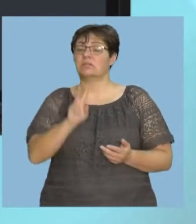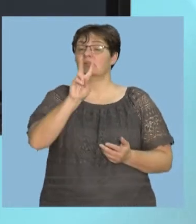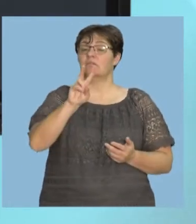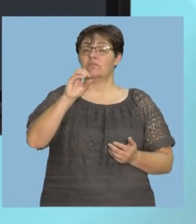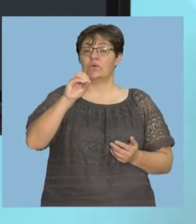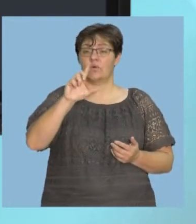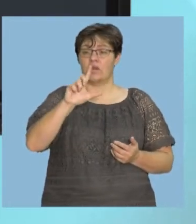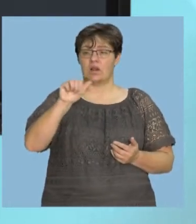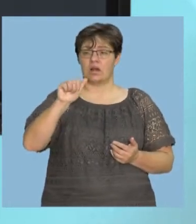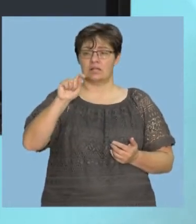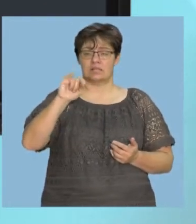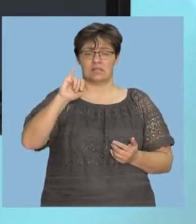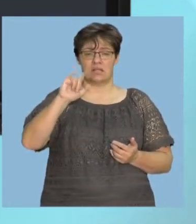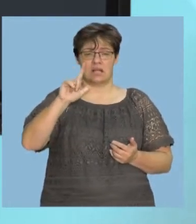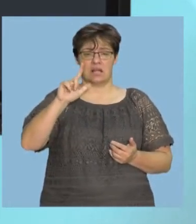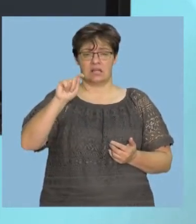Volatility is actually